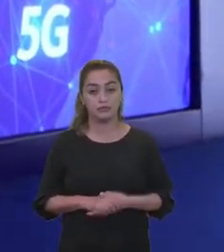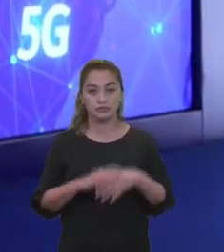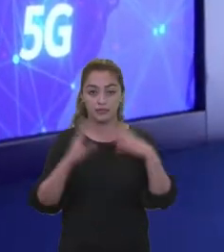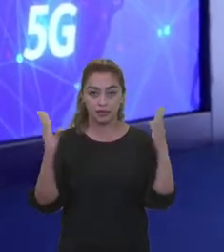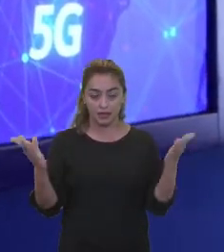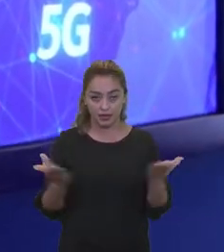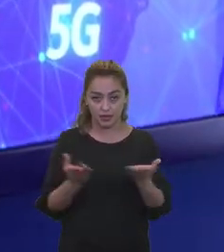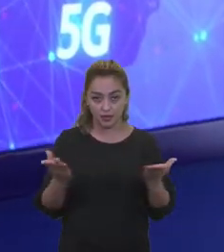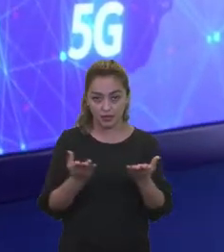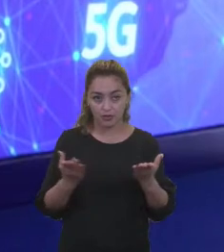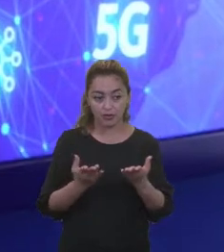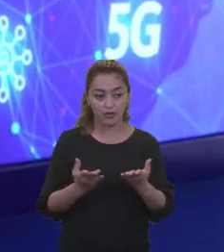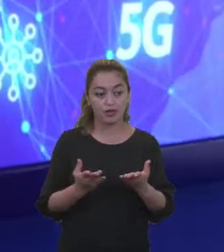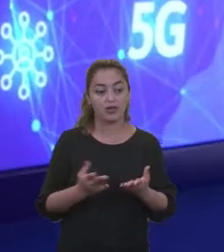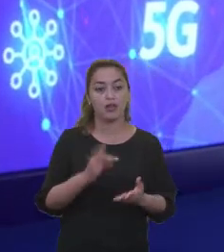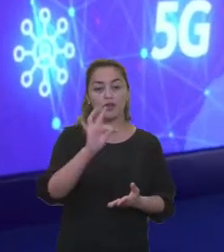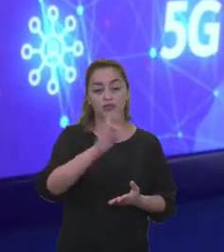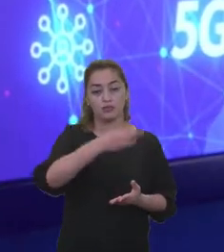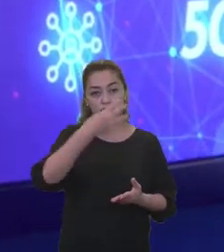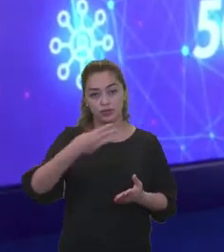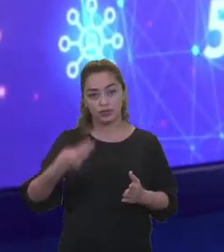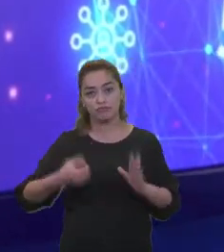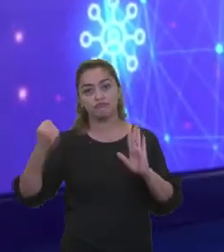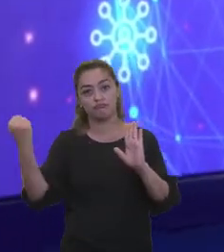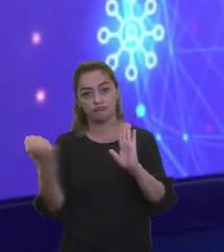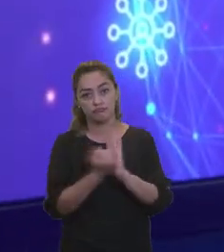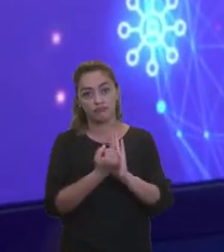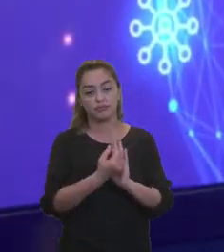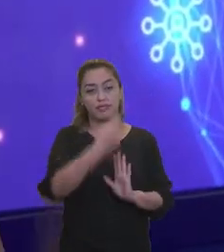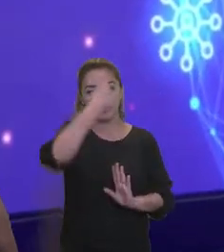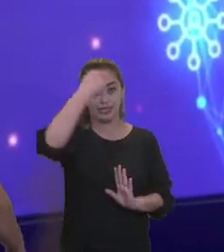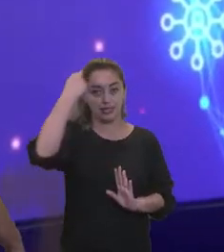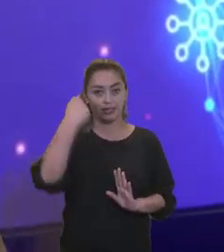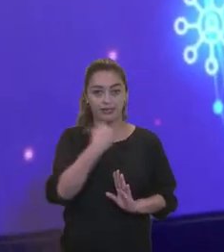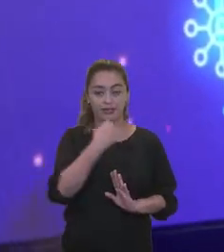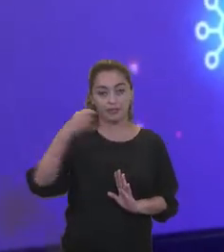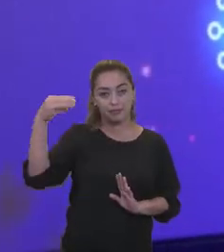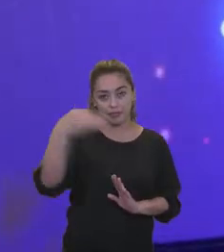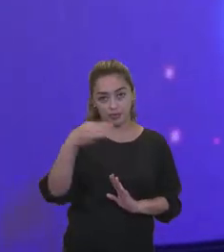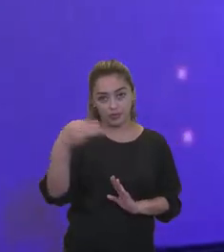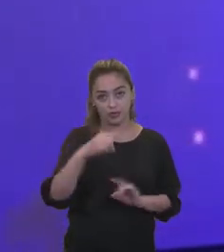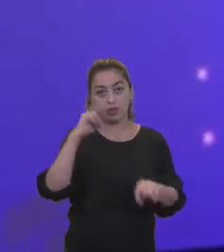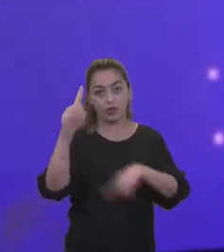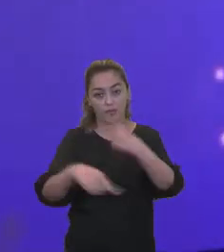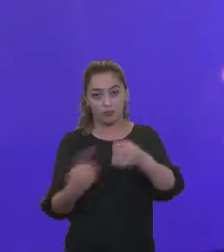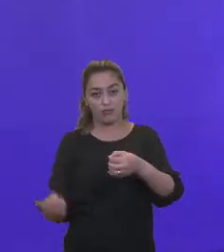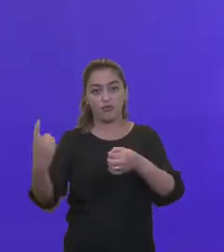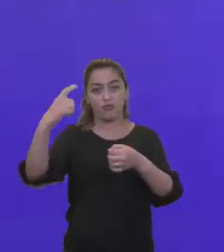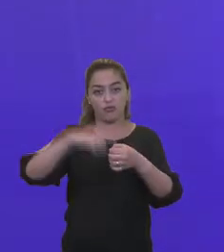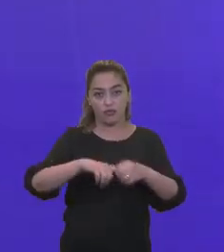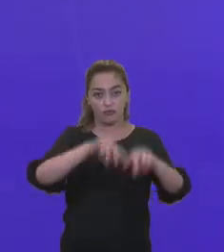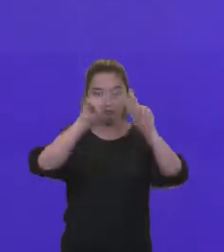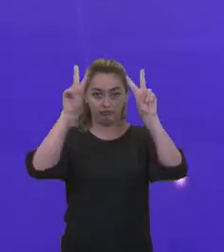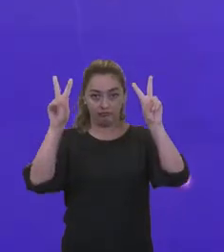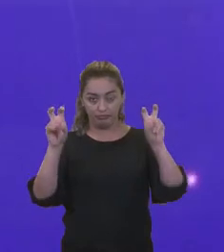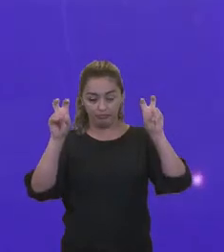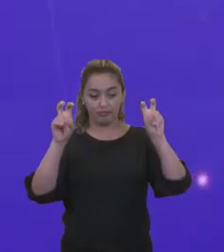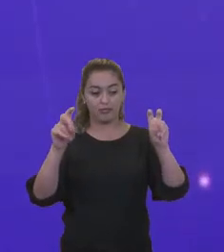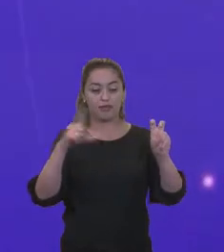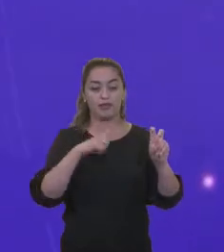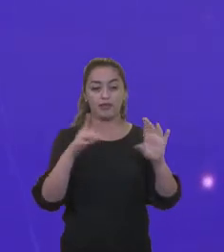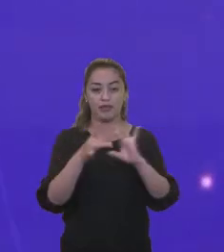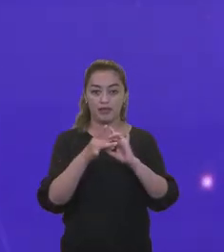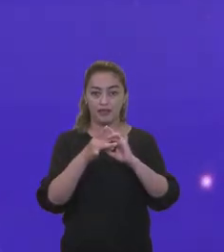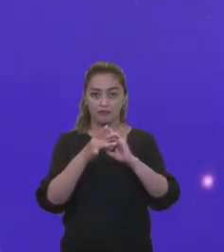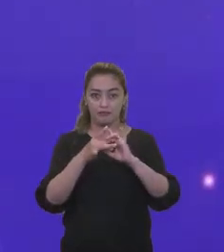Agora sim, o Team Talks faz o intervalo de 30 minutos e volta logo mais para esse painel imperdível com Alberto e